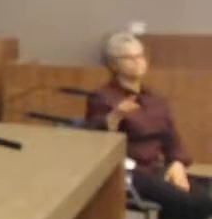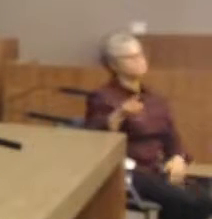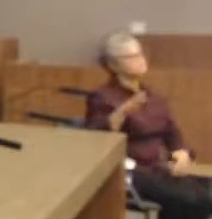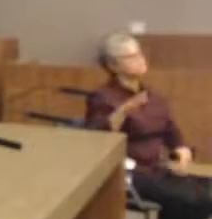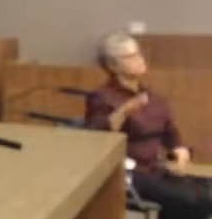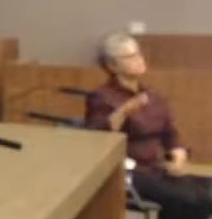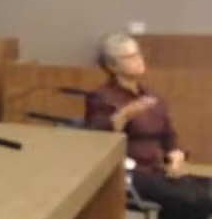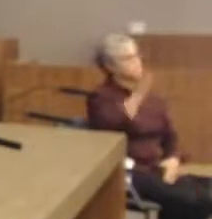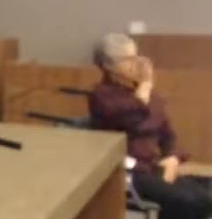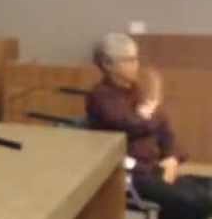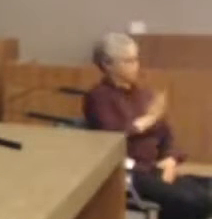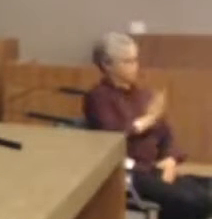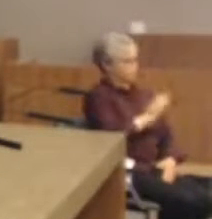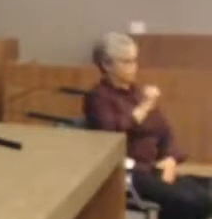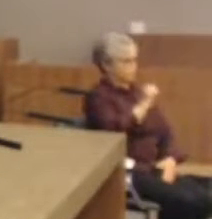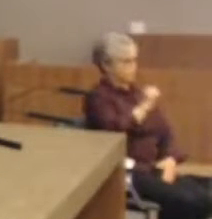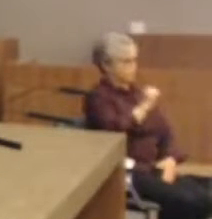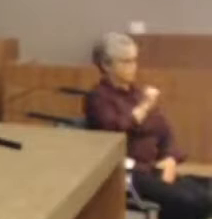we have